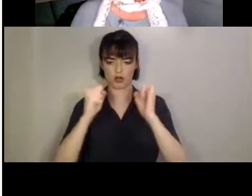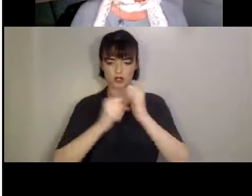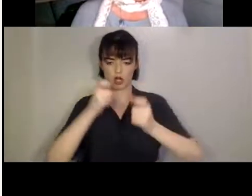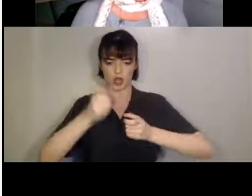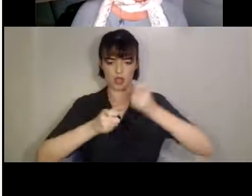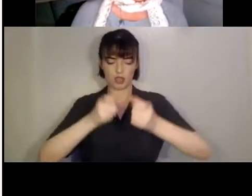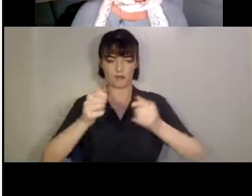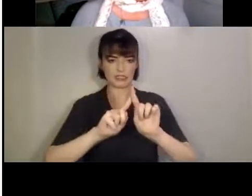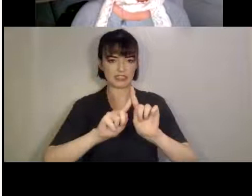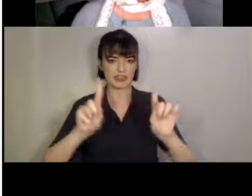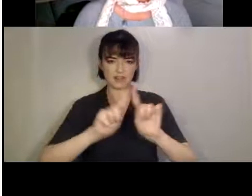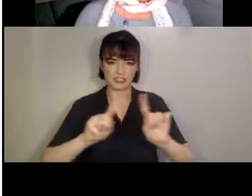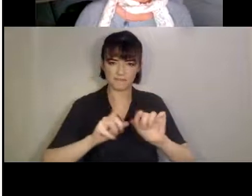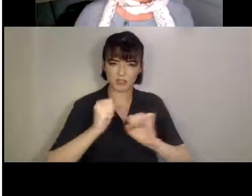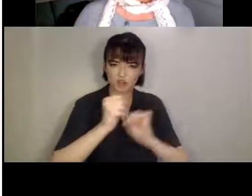syntactic constructions.